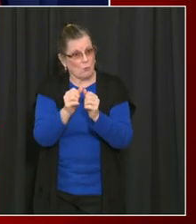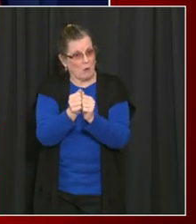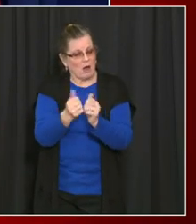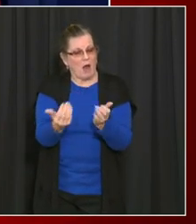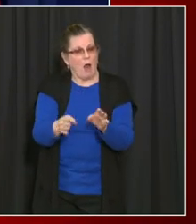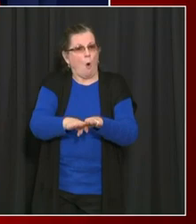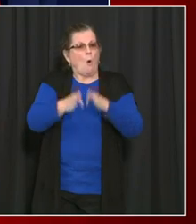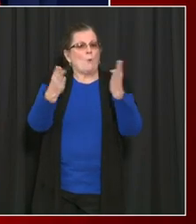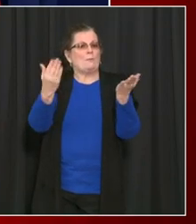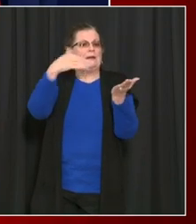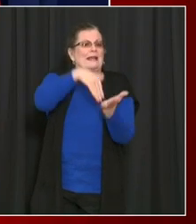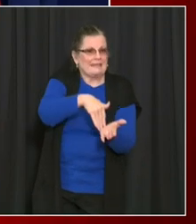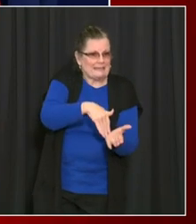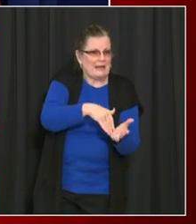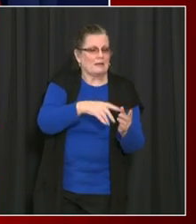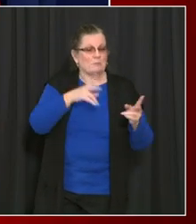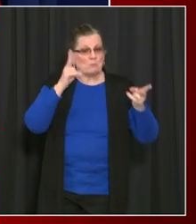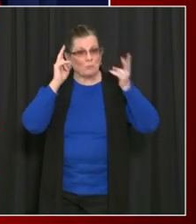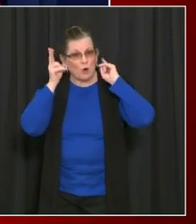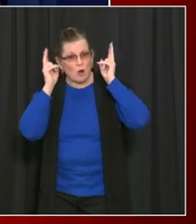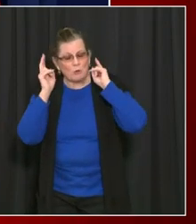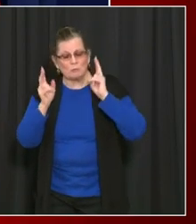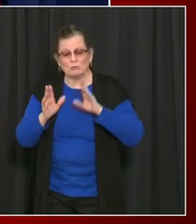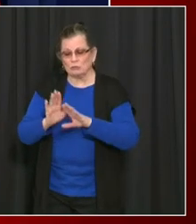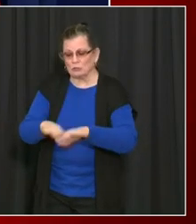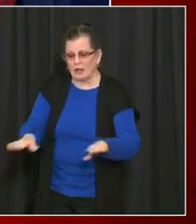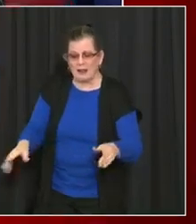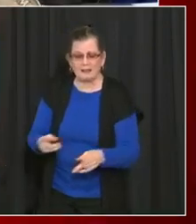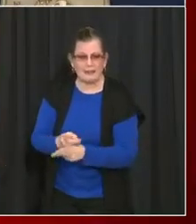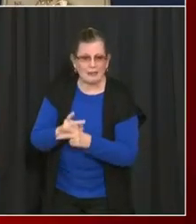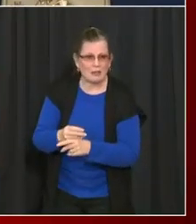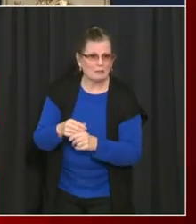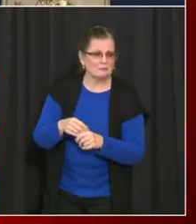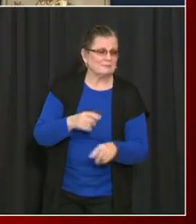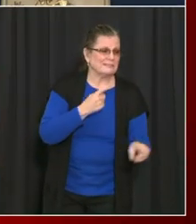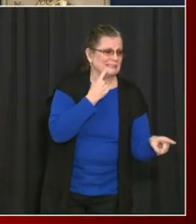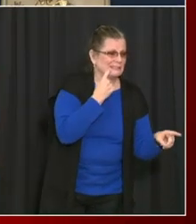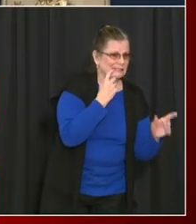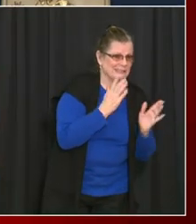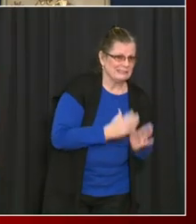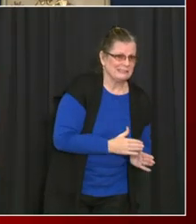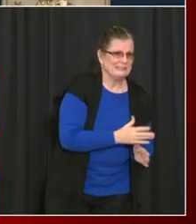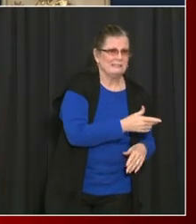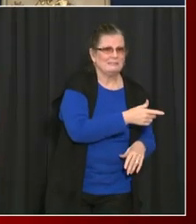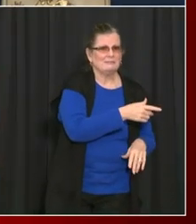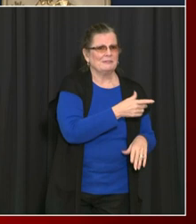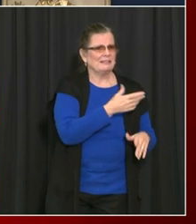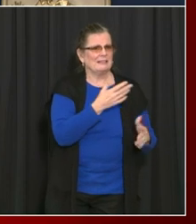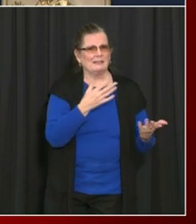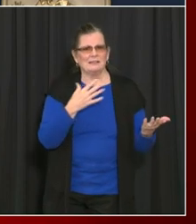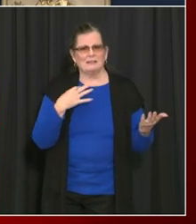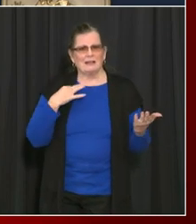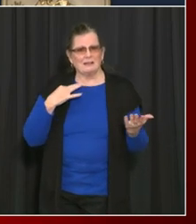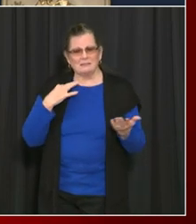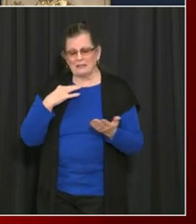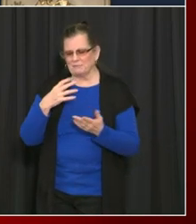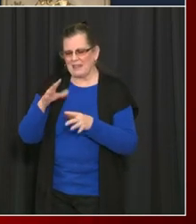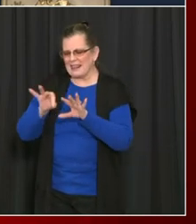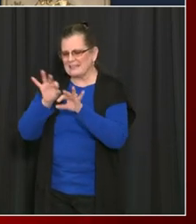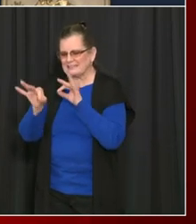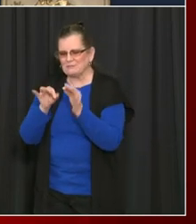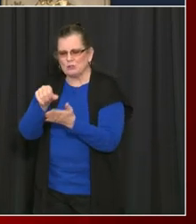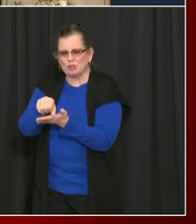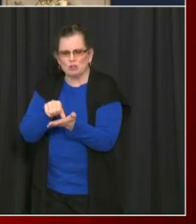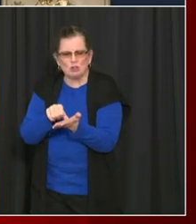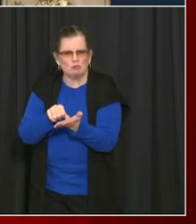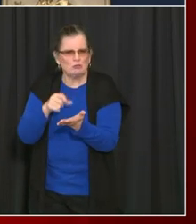hair salons, child care centers, dentists, elective surgeries, as she's just mentioned, for people